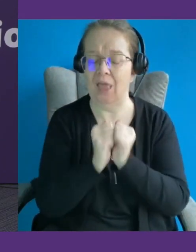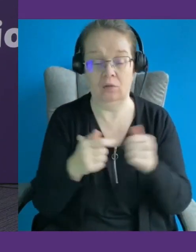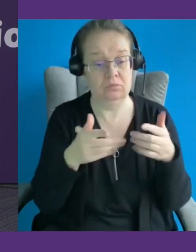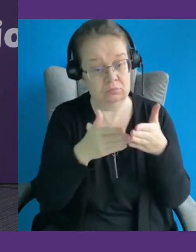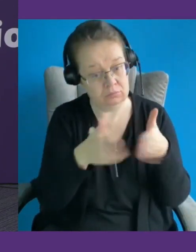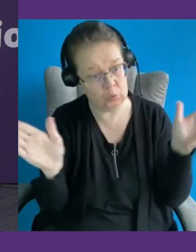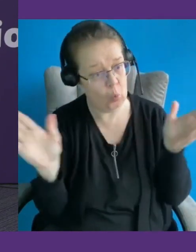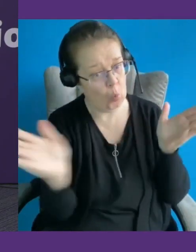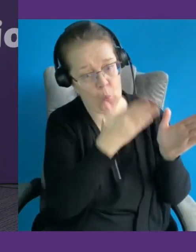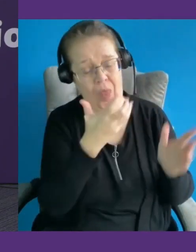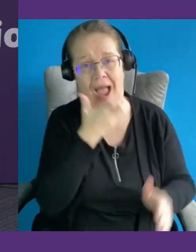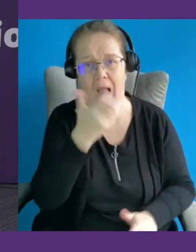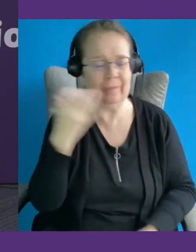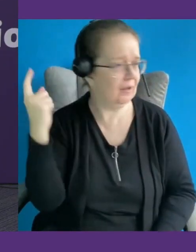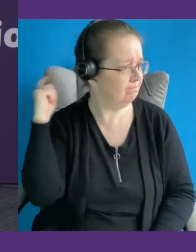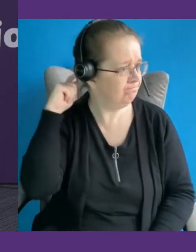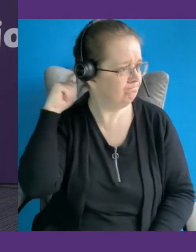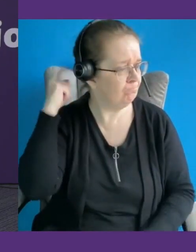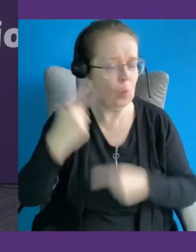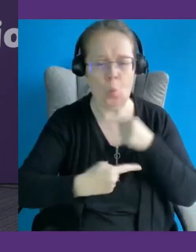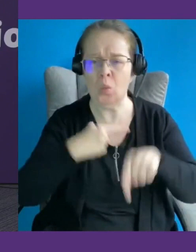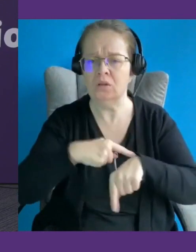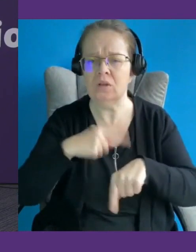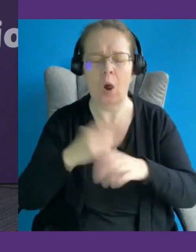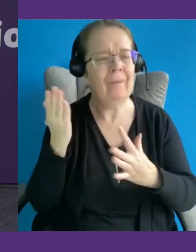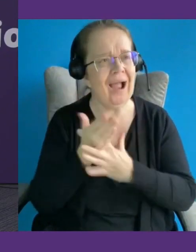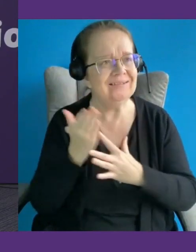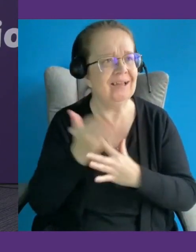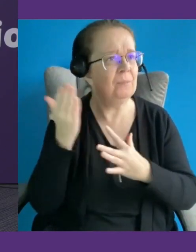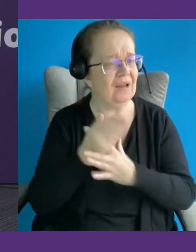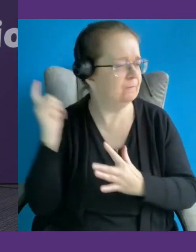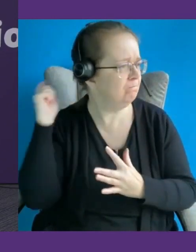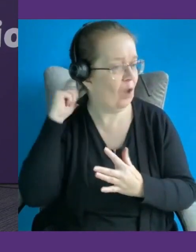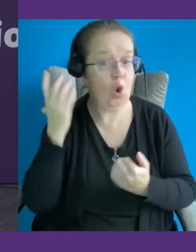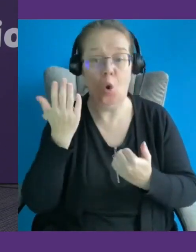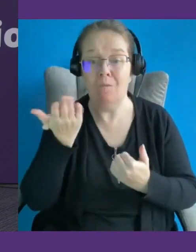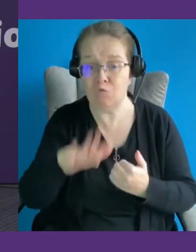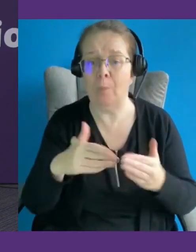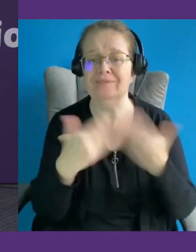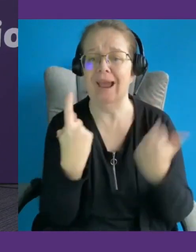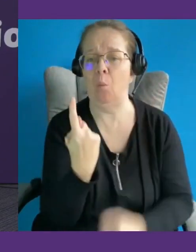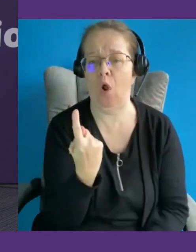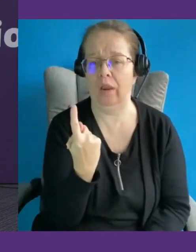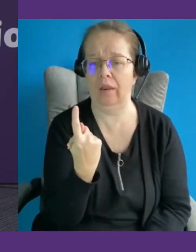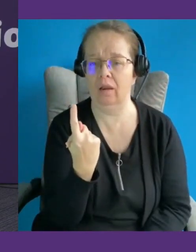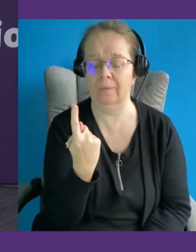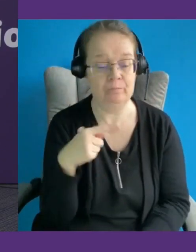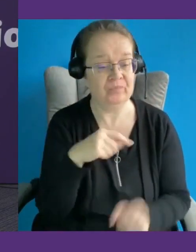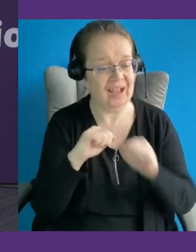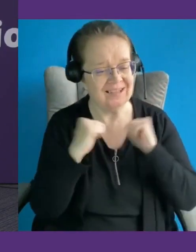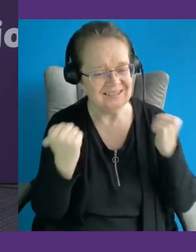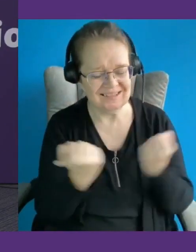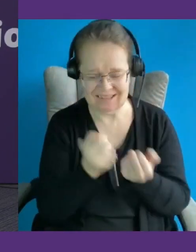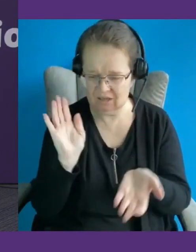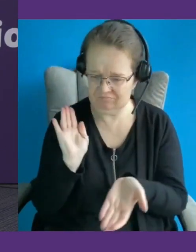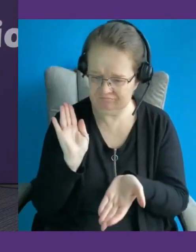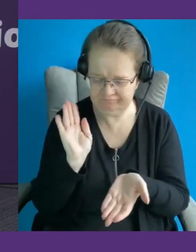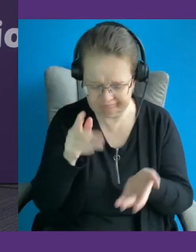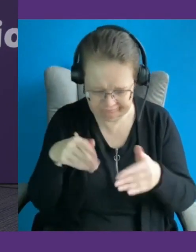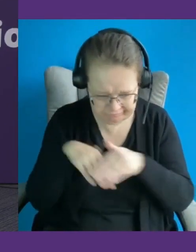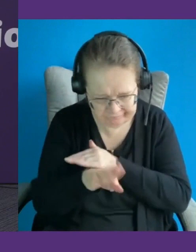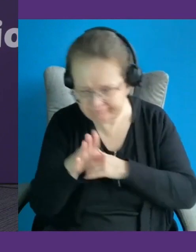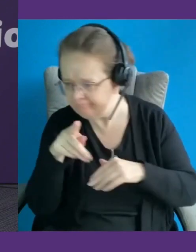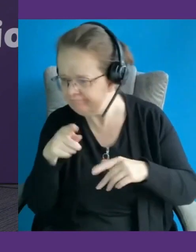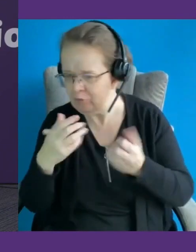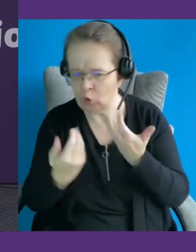thinking about accessibility as a part of what they do from day one. The team gets in early on new projects, but